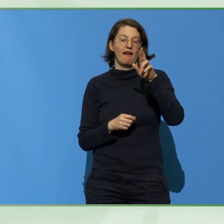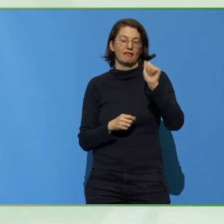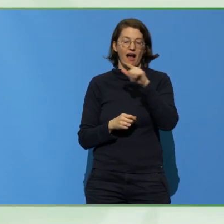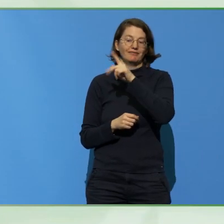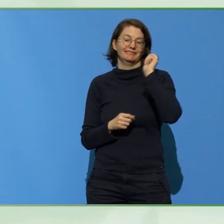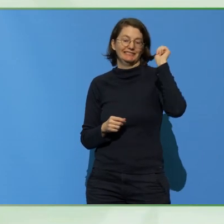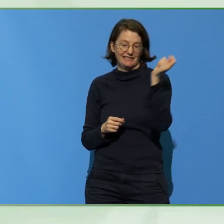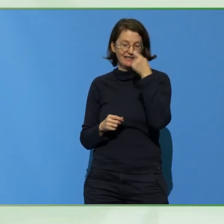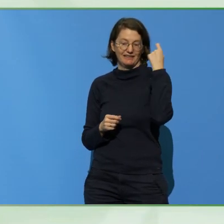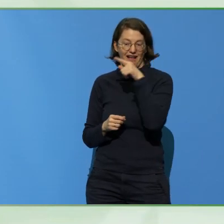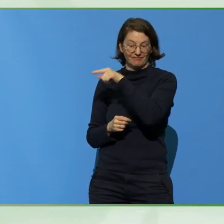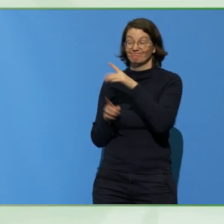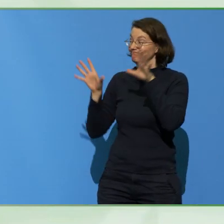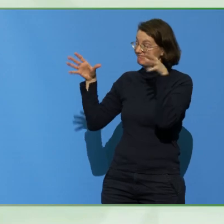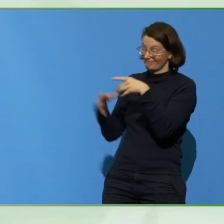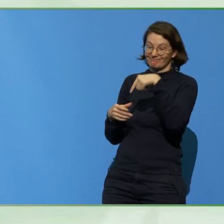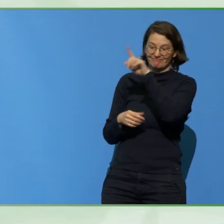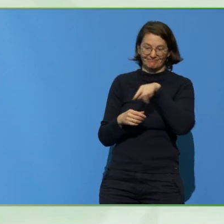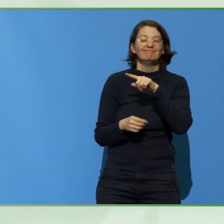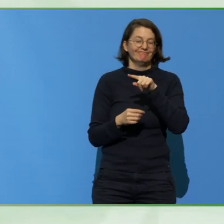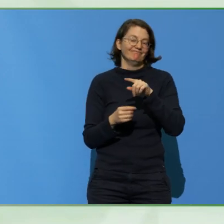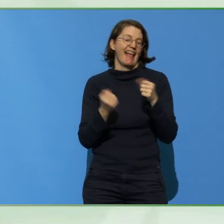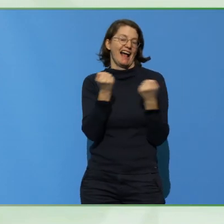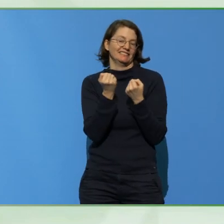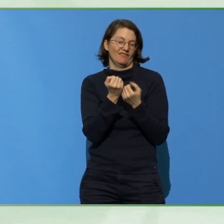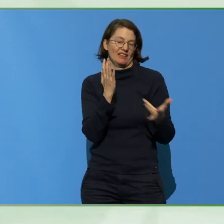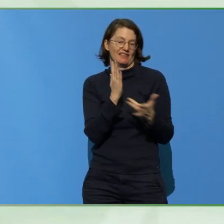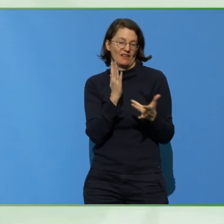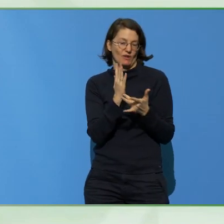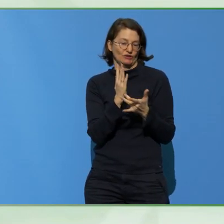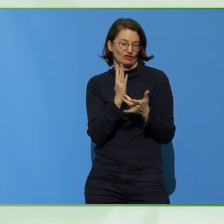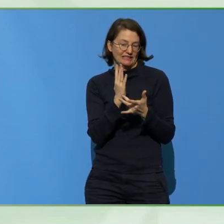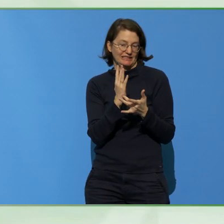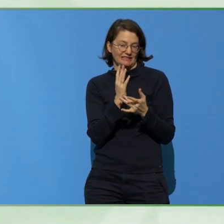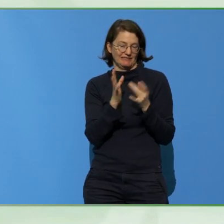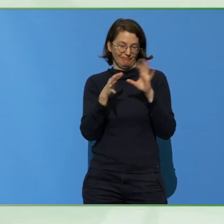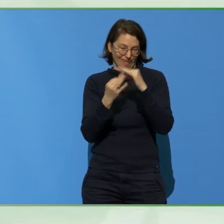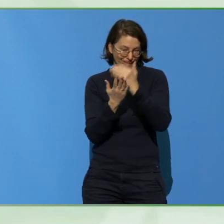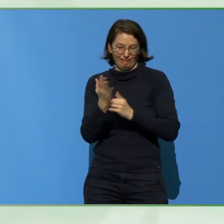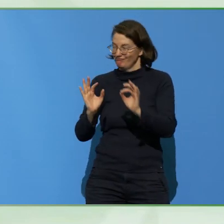was Małgorzata Margaret Grobelna from Zero Project, and this concludes this session. Thank you.